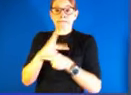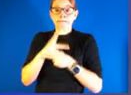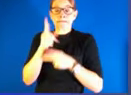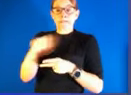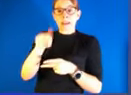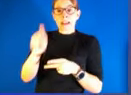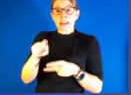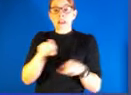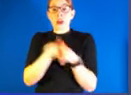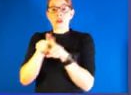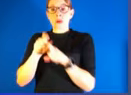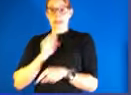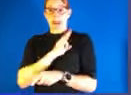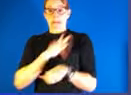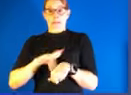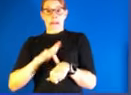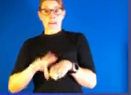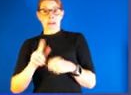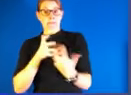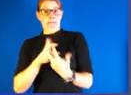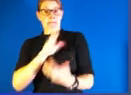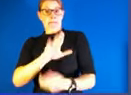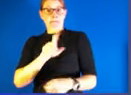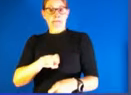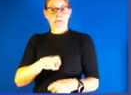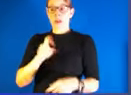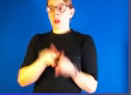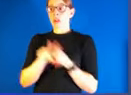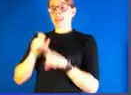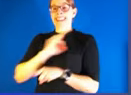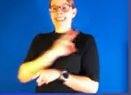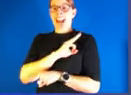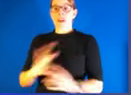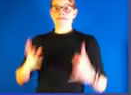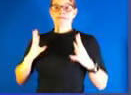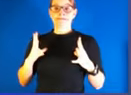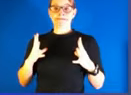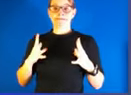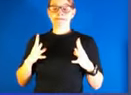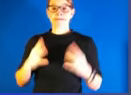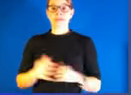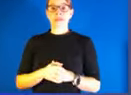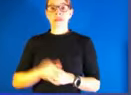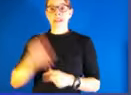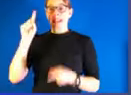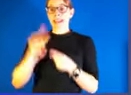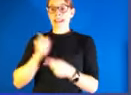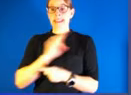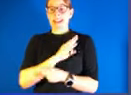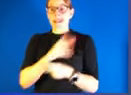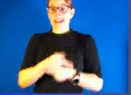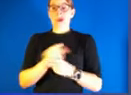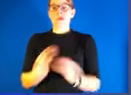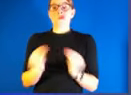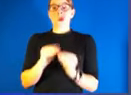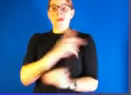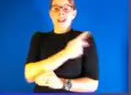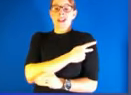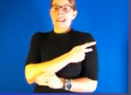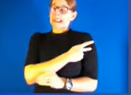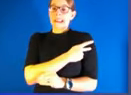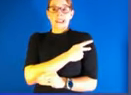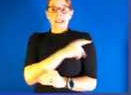have. So with COVID, of course, we have staff out, and so less staff to take care of more patients is not a recipe